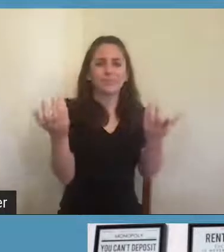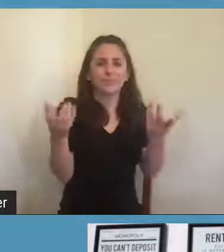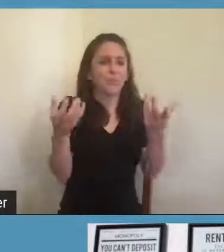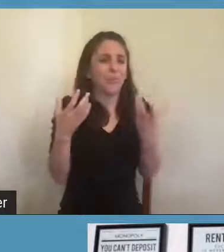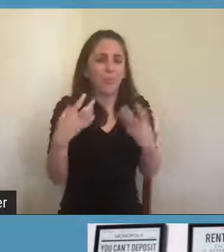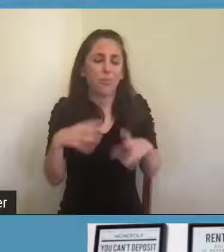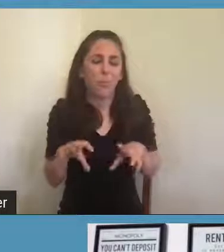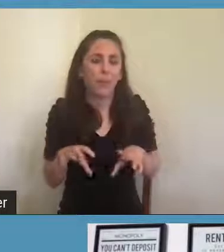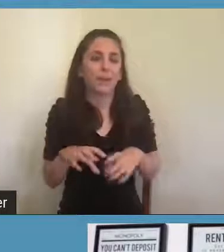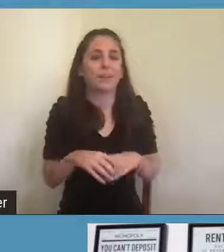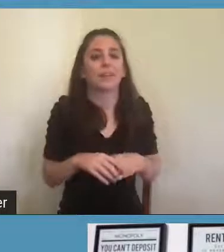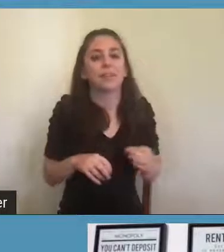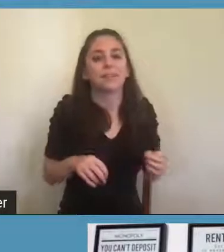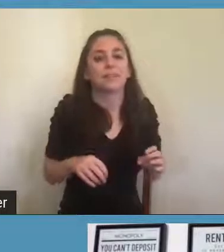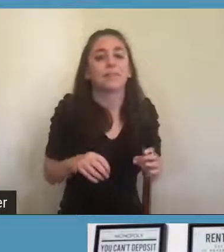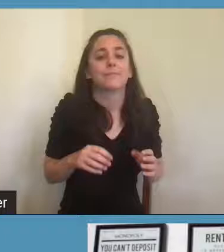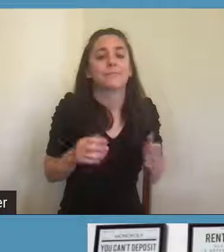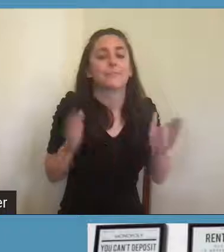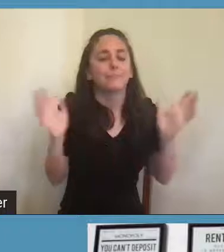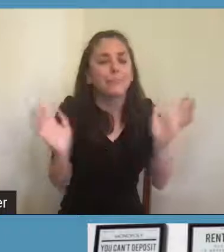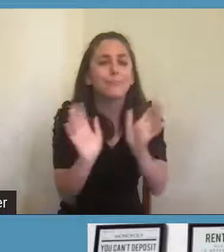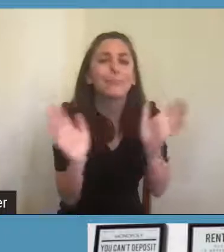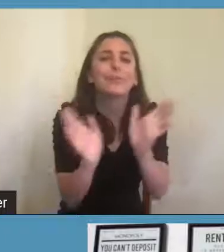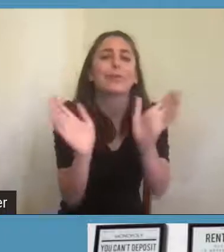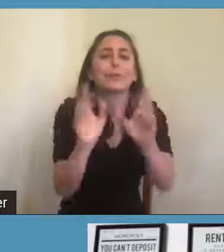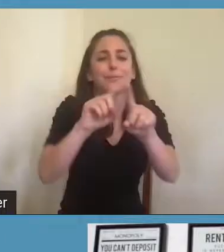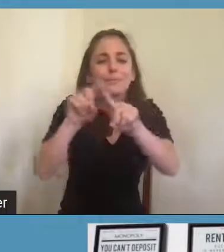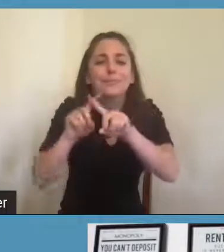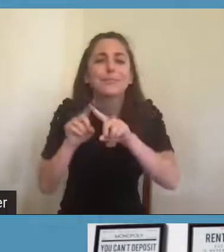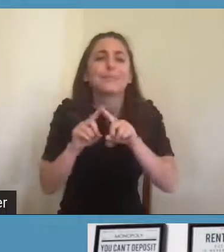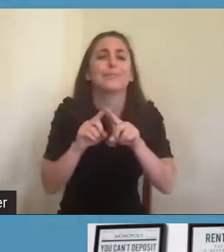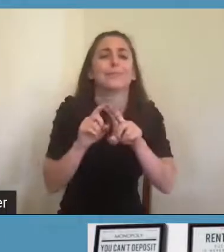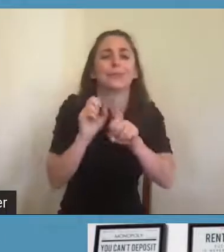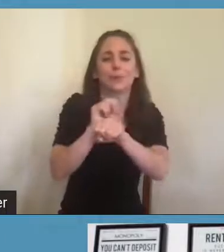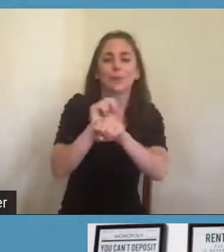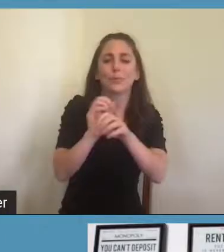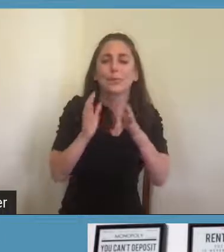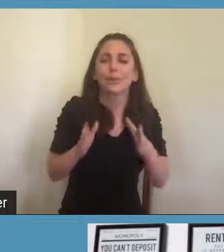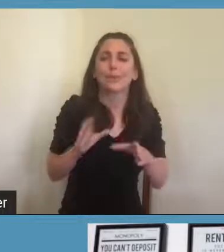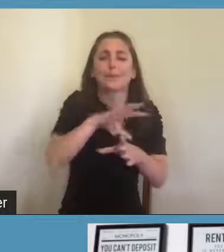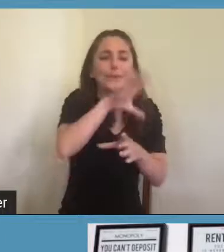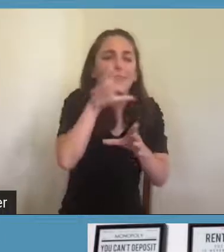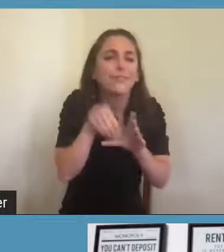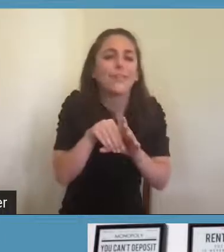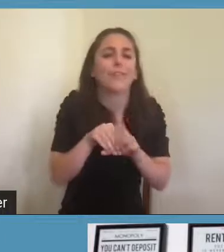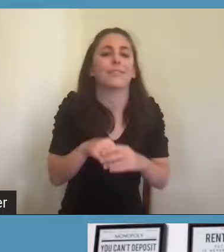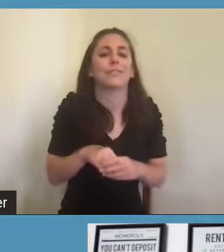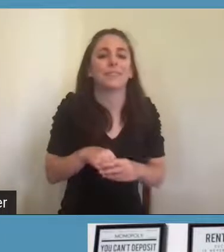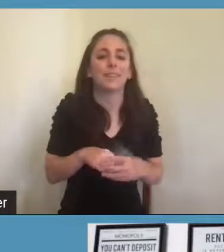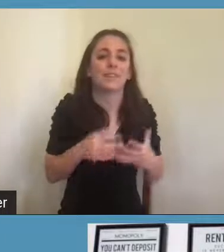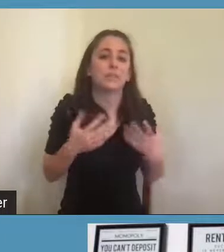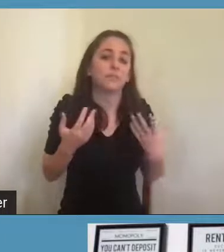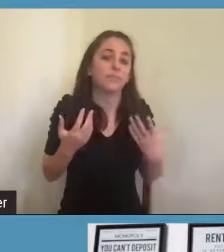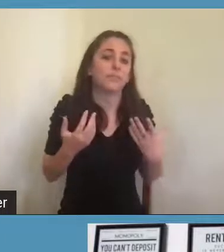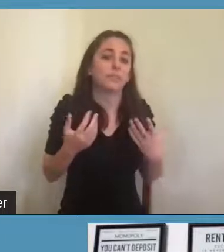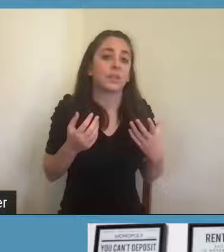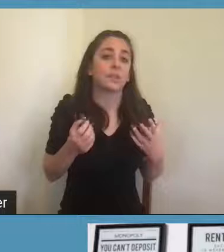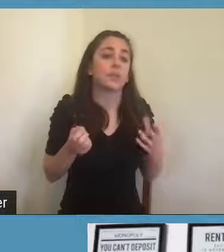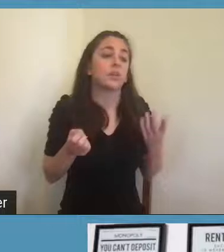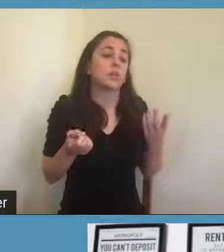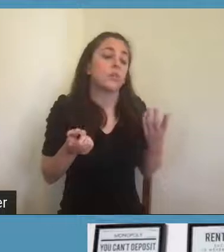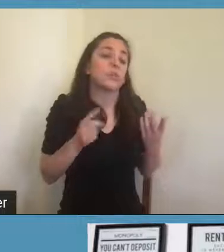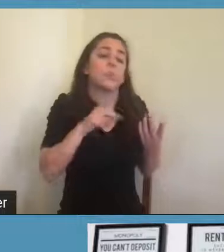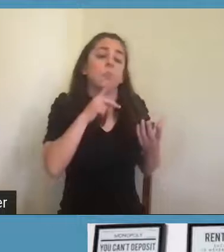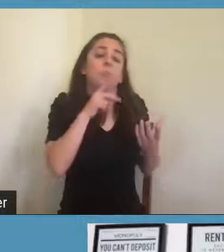been around how are we encouraging folks around us to participate. And a lot of it just has to do in the framing